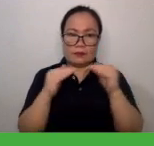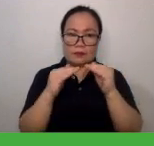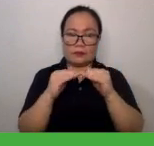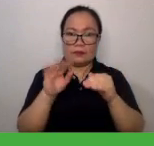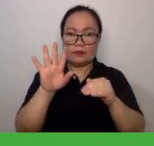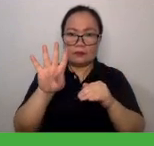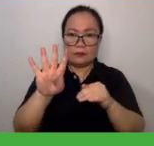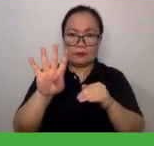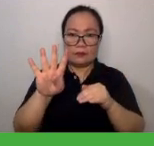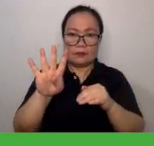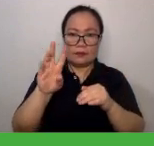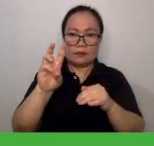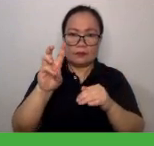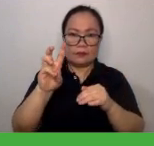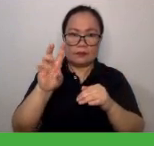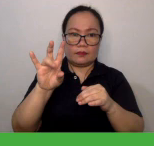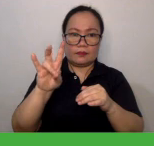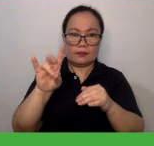467.36